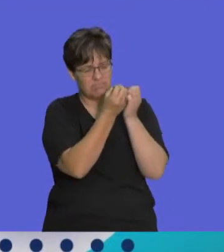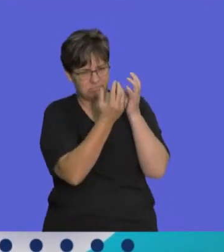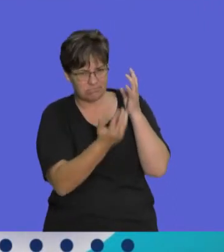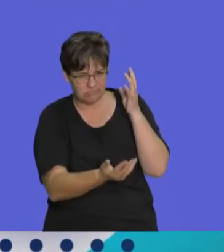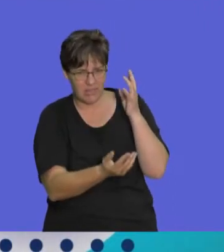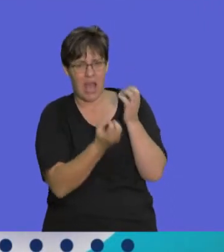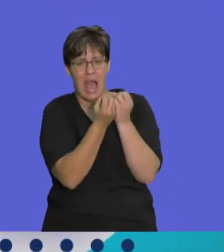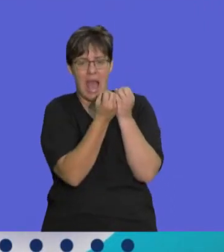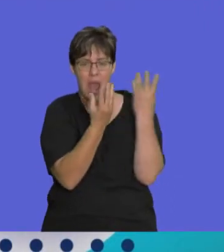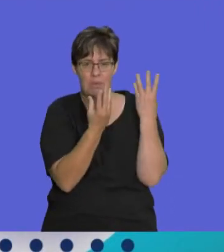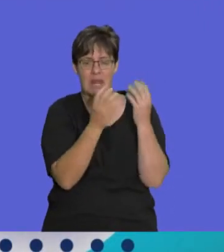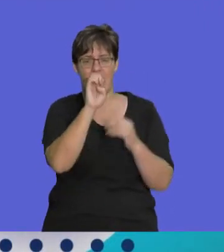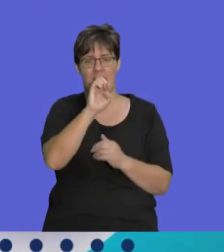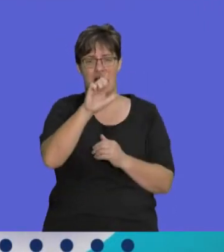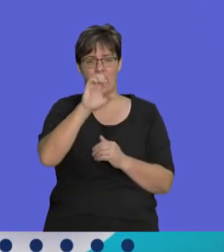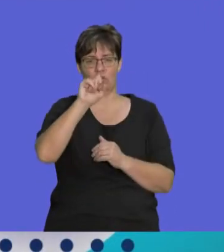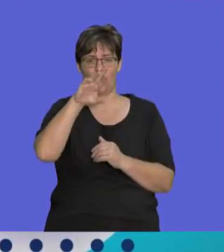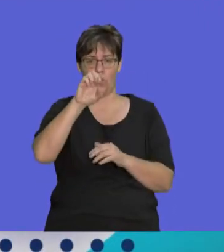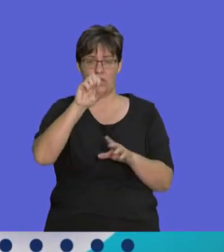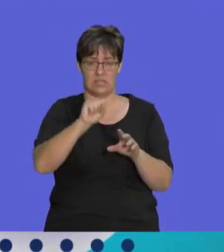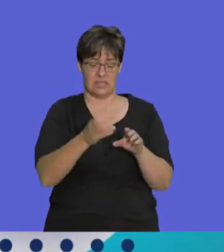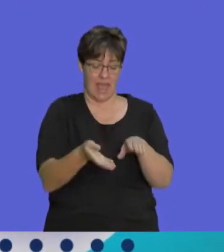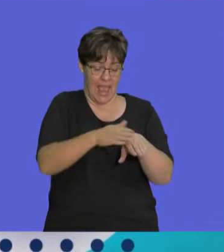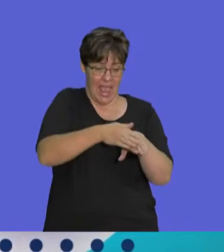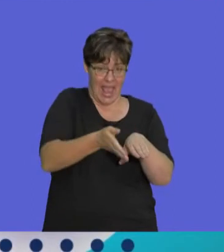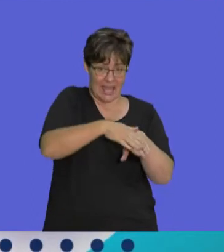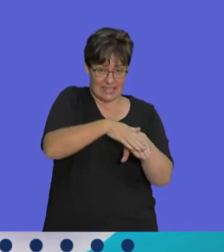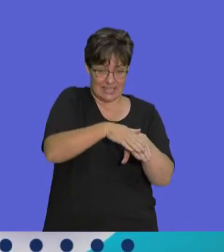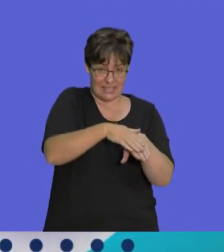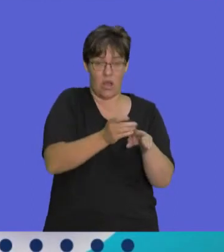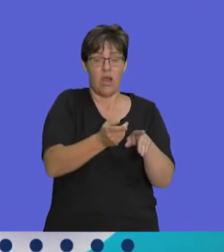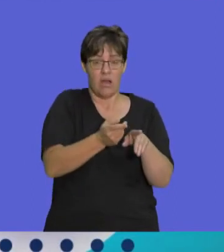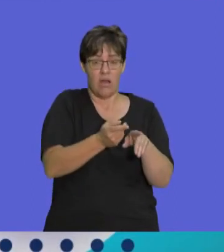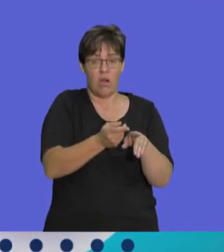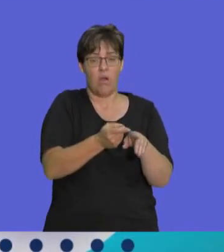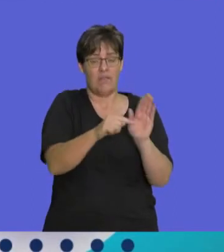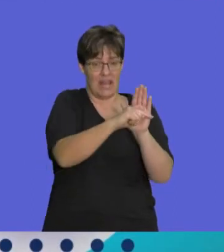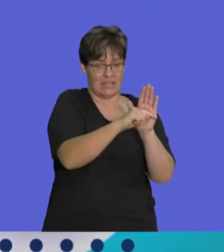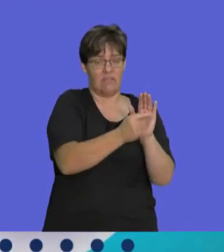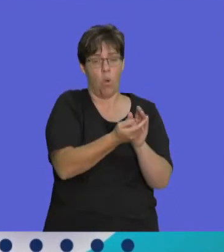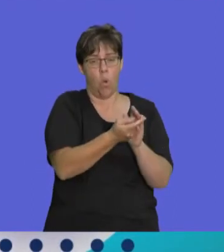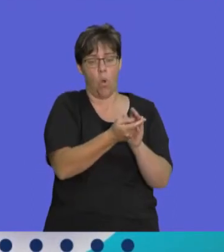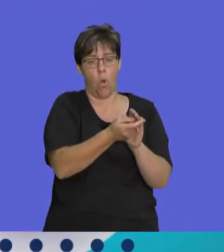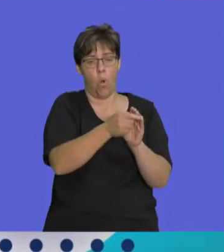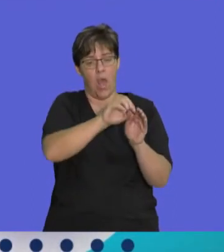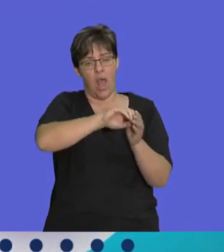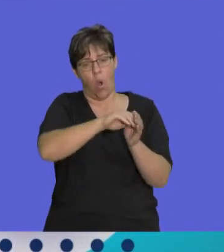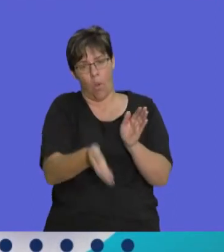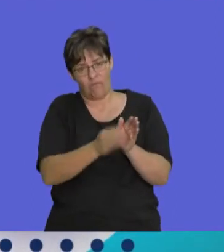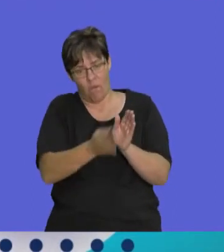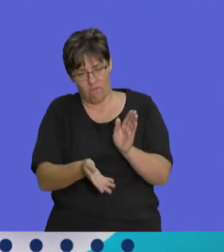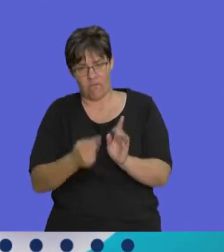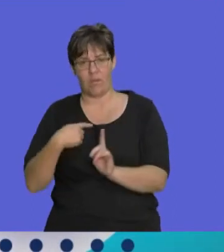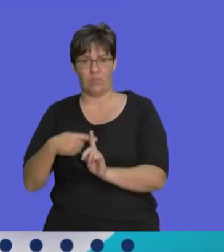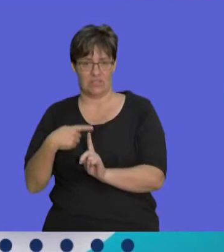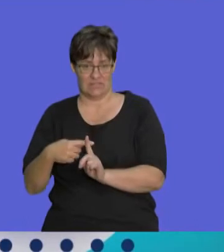of the number of electrons either removed so that we get a positive charge, or number of electrons added so that we get